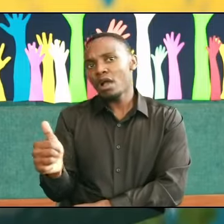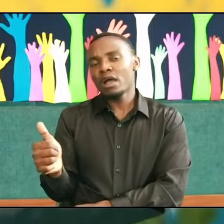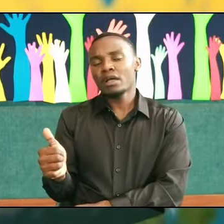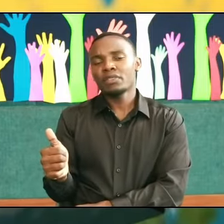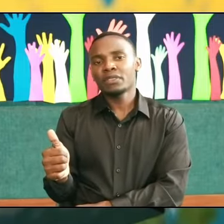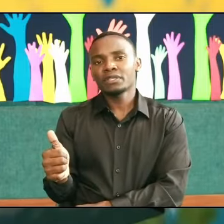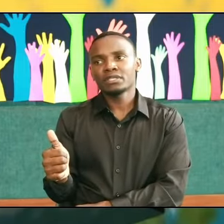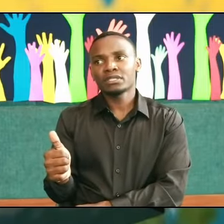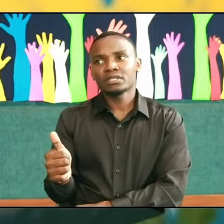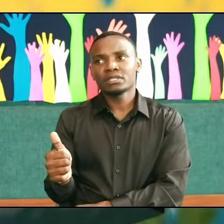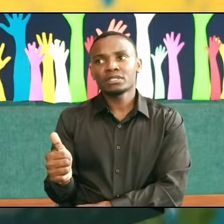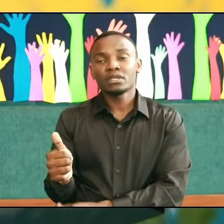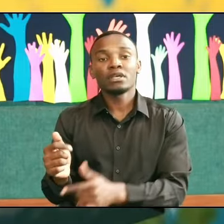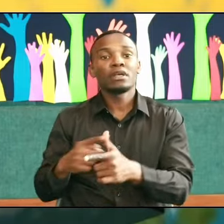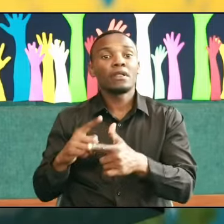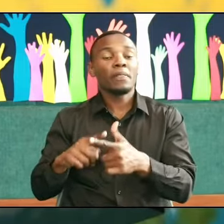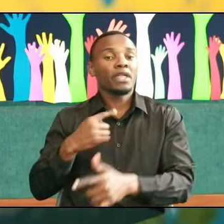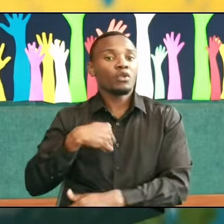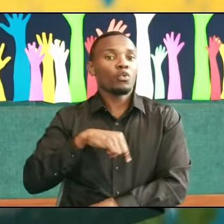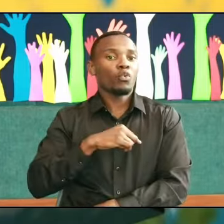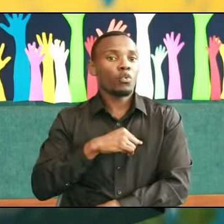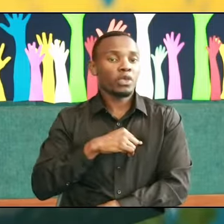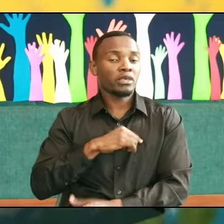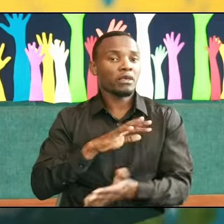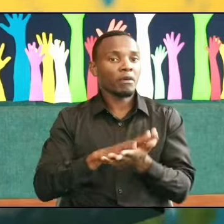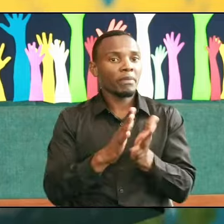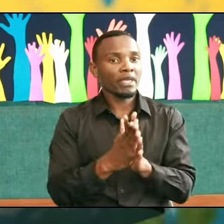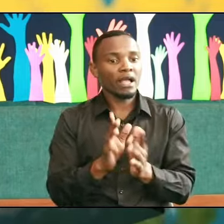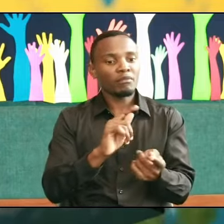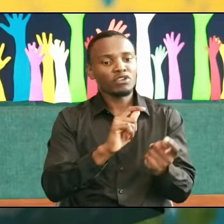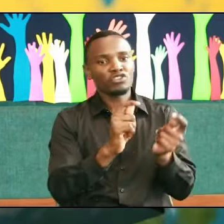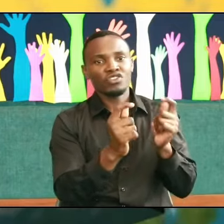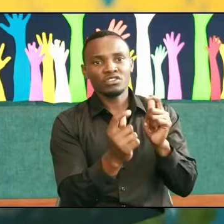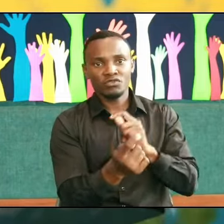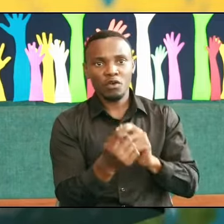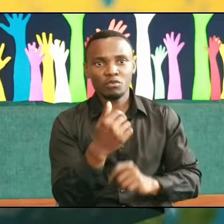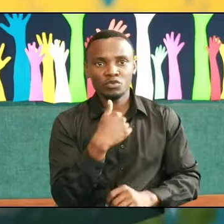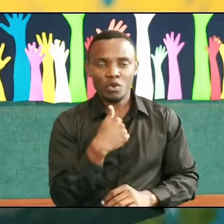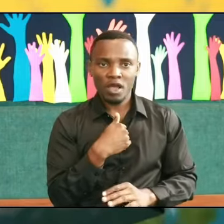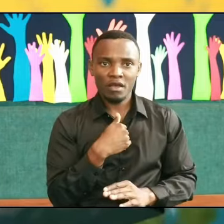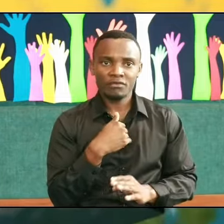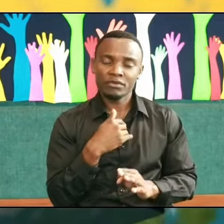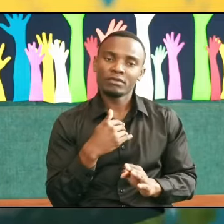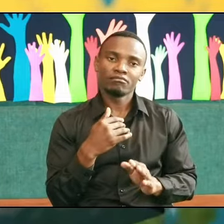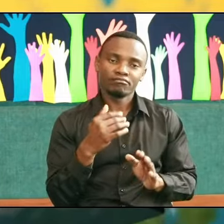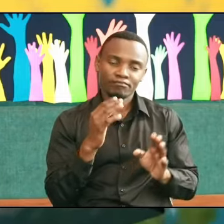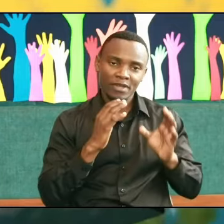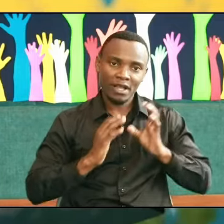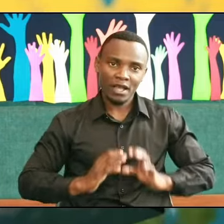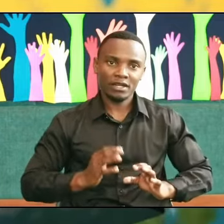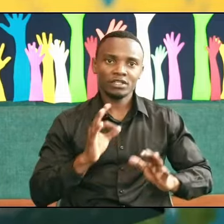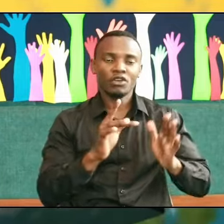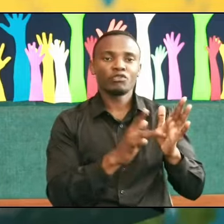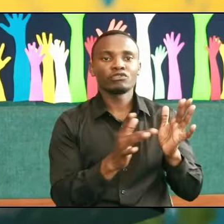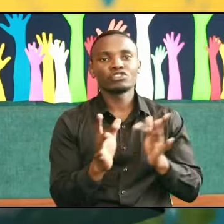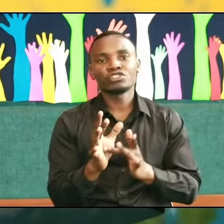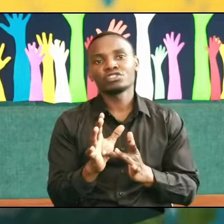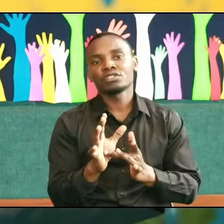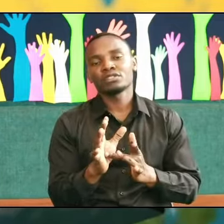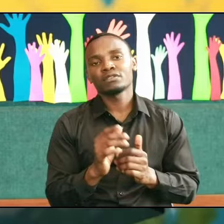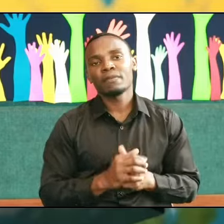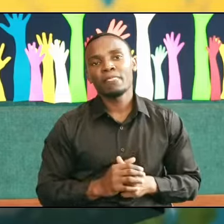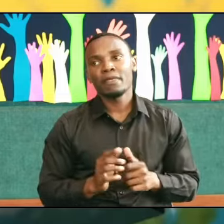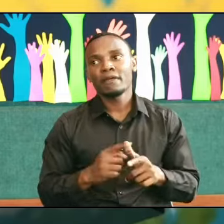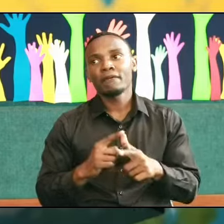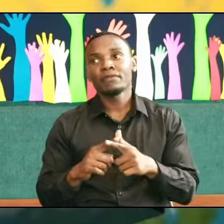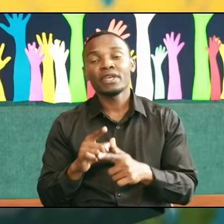their lives, what happens to us? We are transformed to have the character of Jesus Christ. And then he